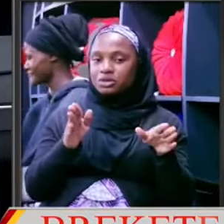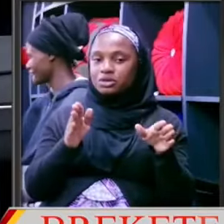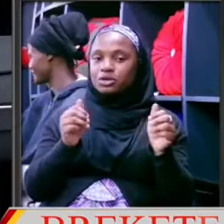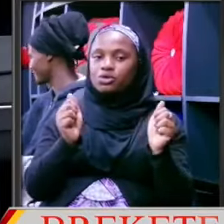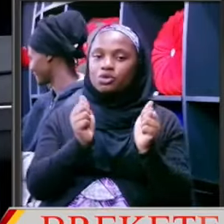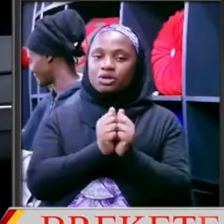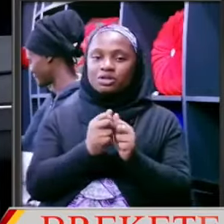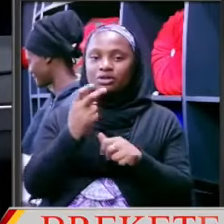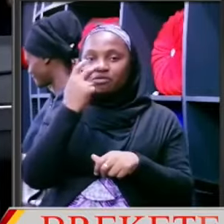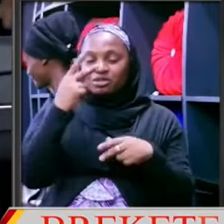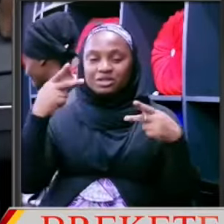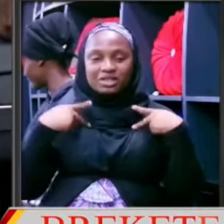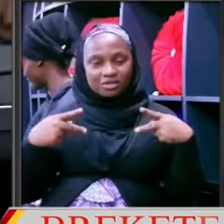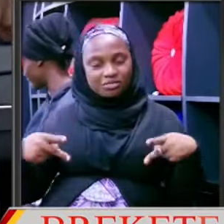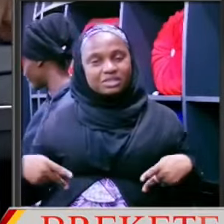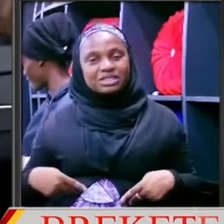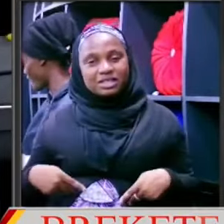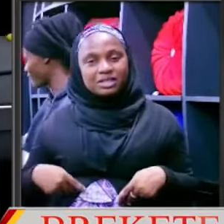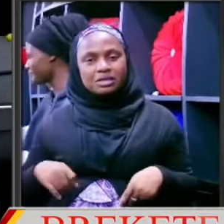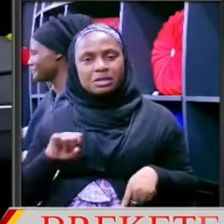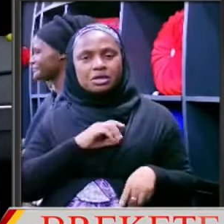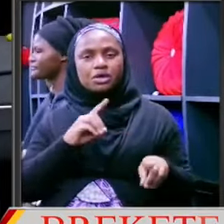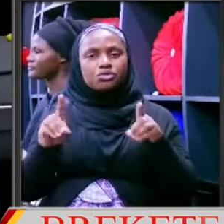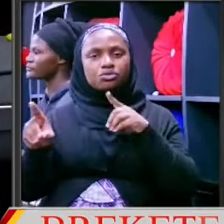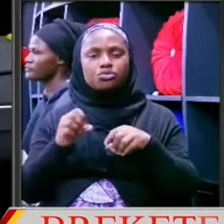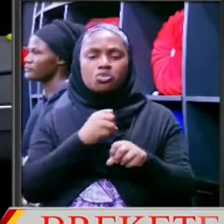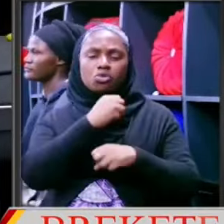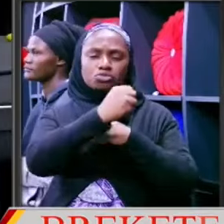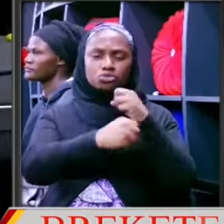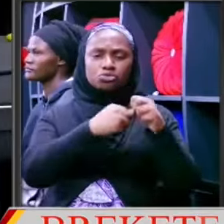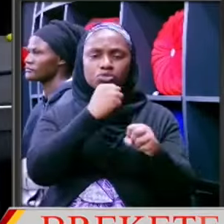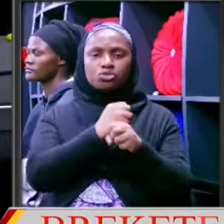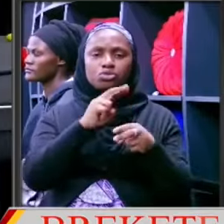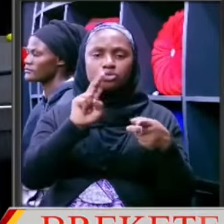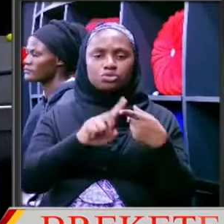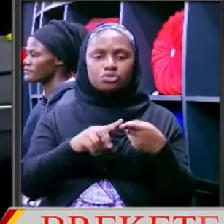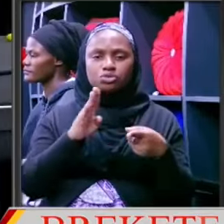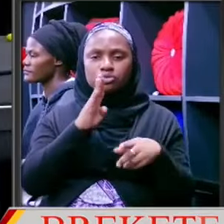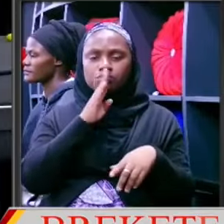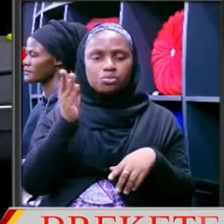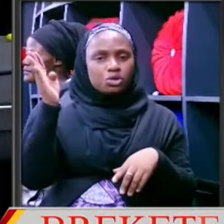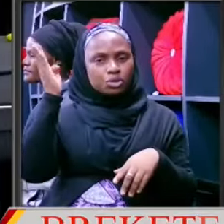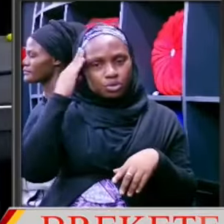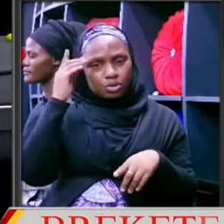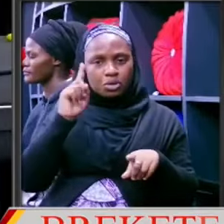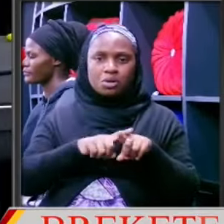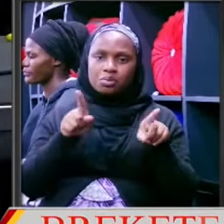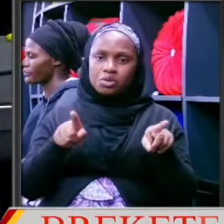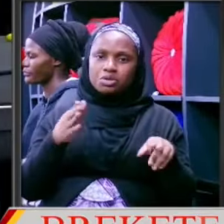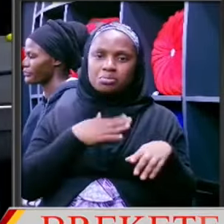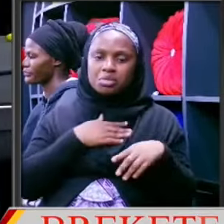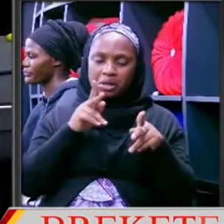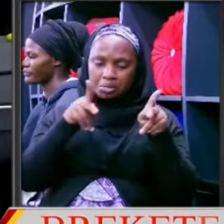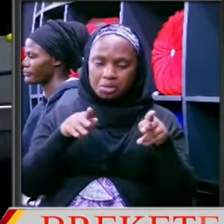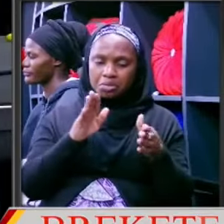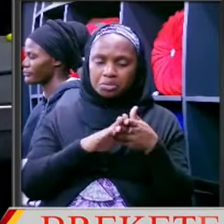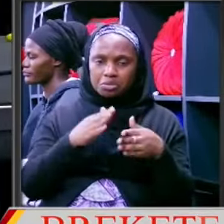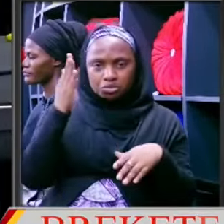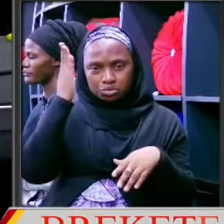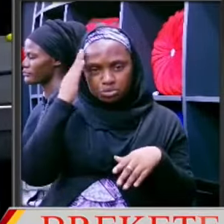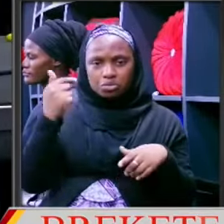without vision physically. I do not struggle to be known, but my uniqueness tends to portray the